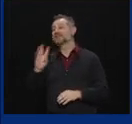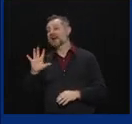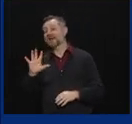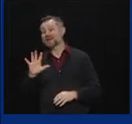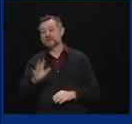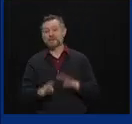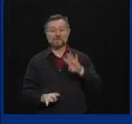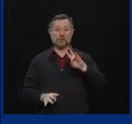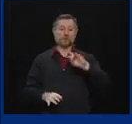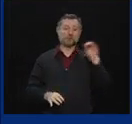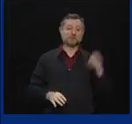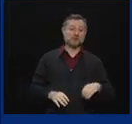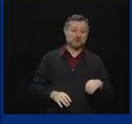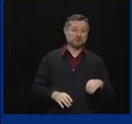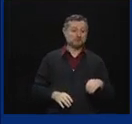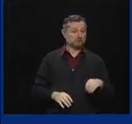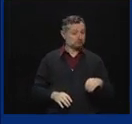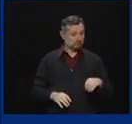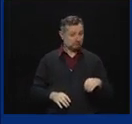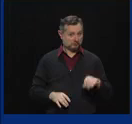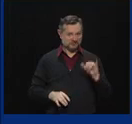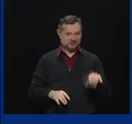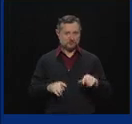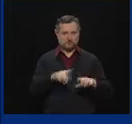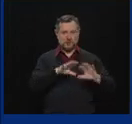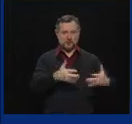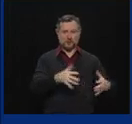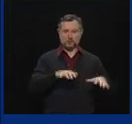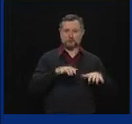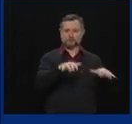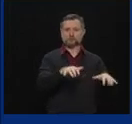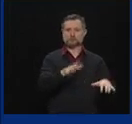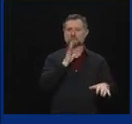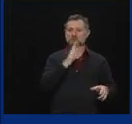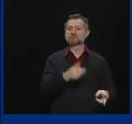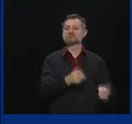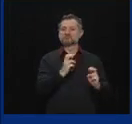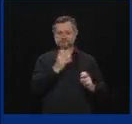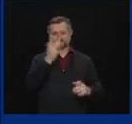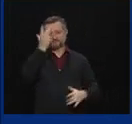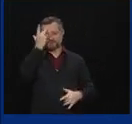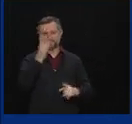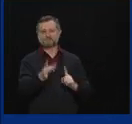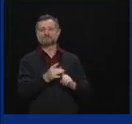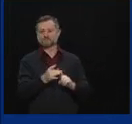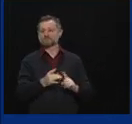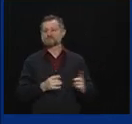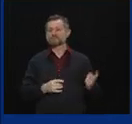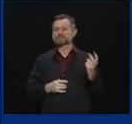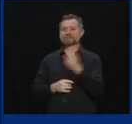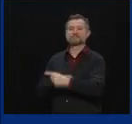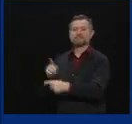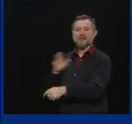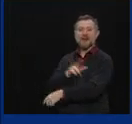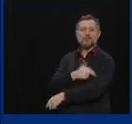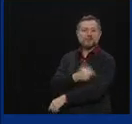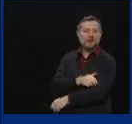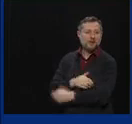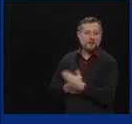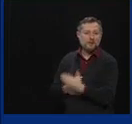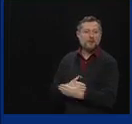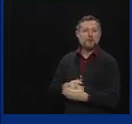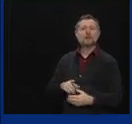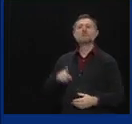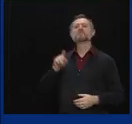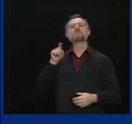above 65. That's the population that's going to get sick and end up in the hospital. We have to make sure that they're getting boosters. Let's get those booster